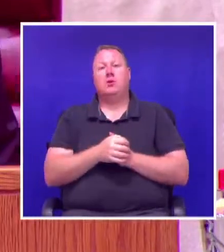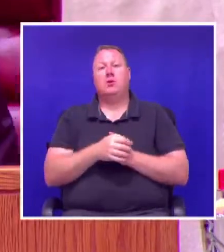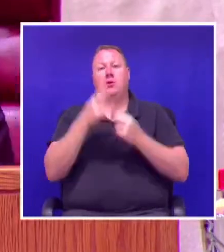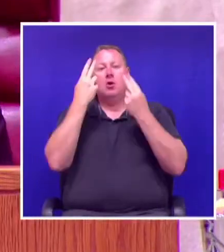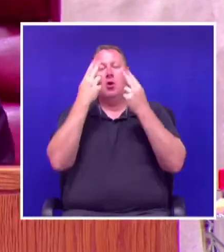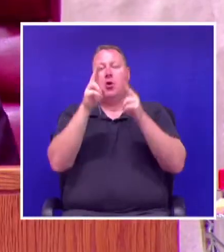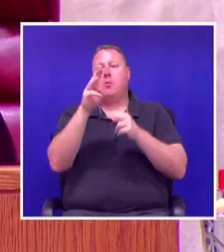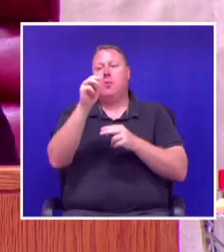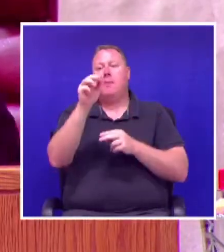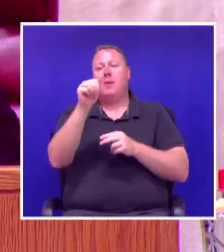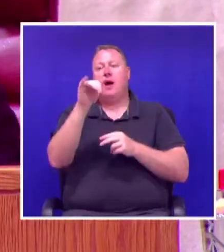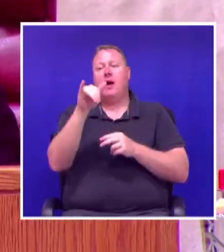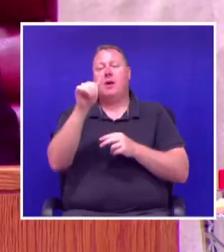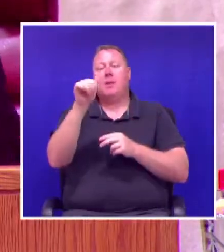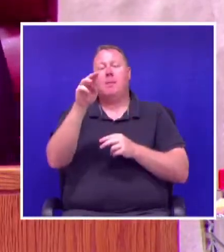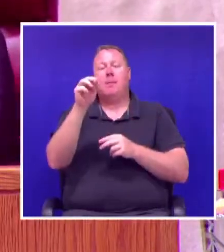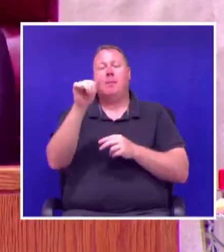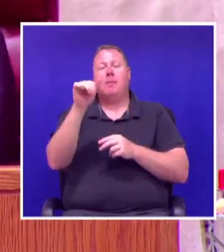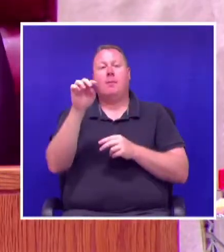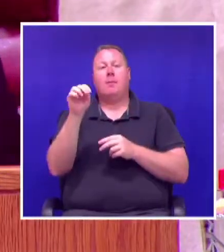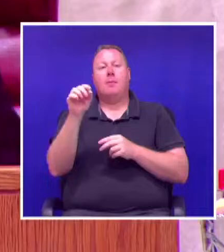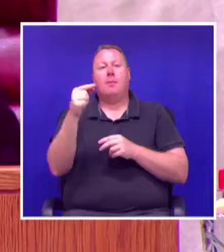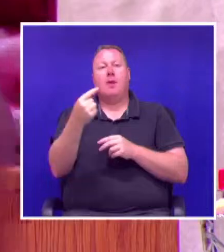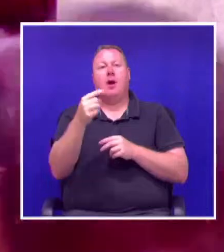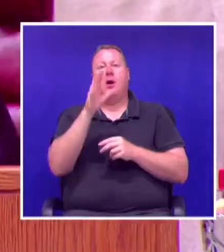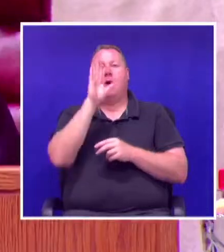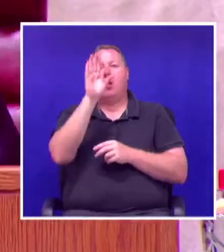could you take the podium?